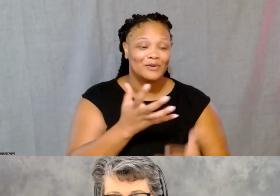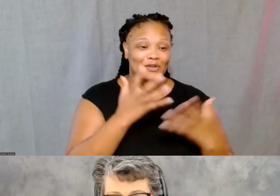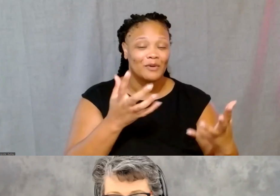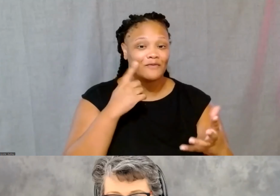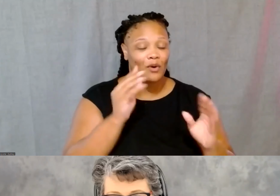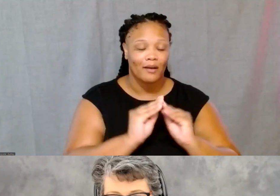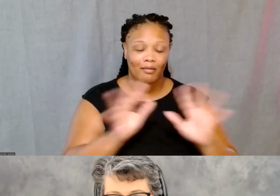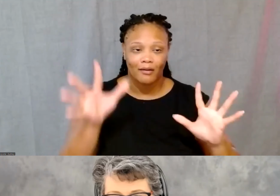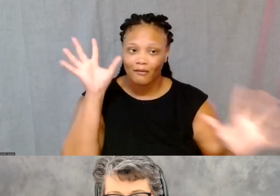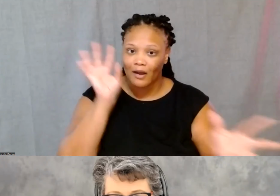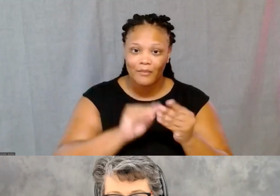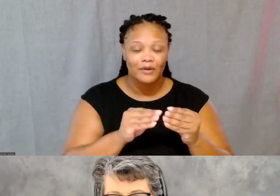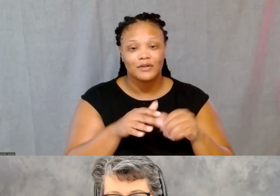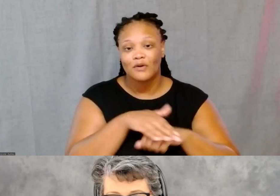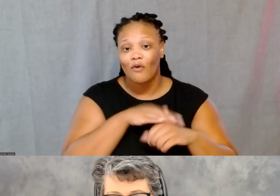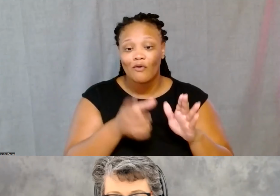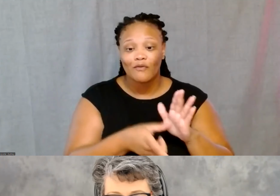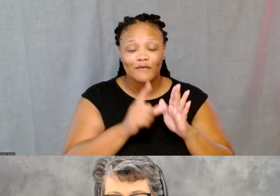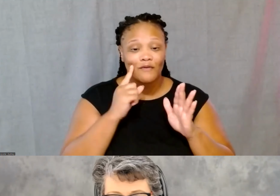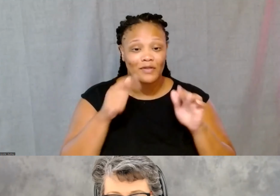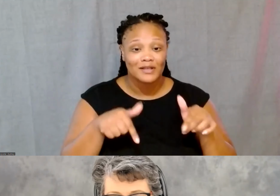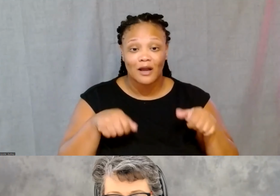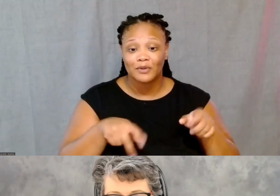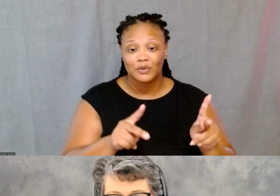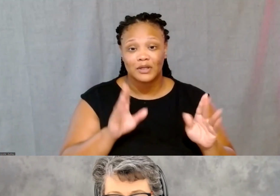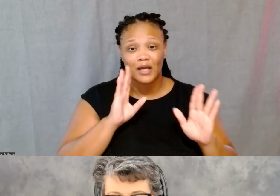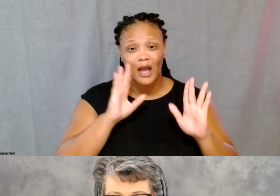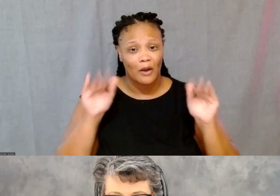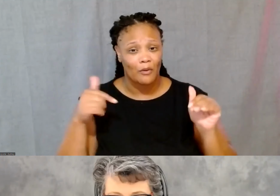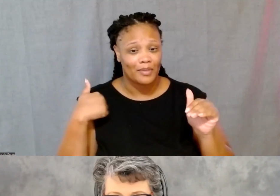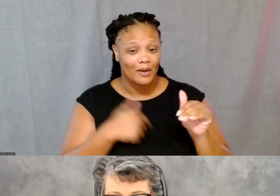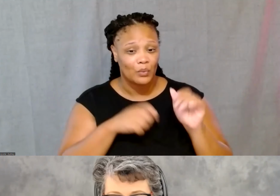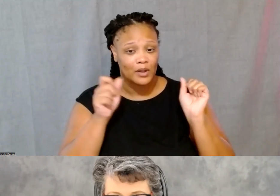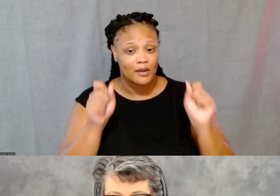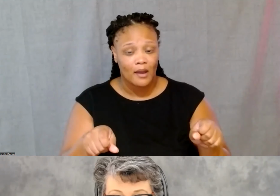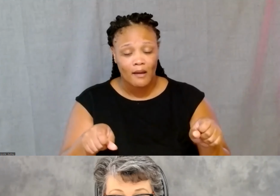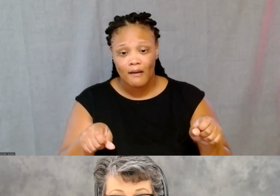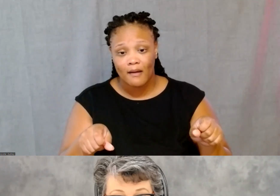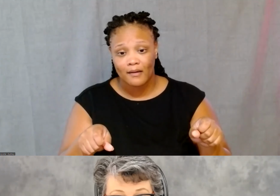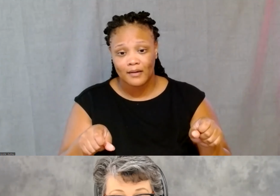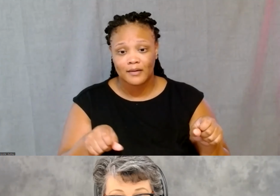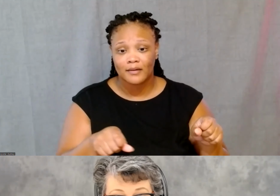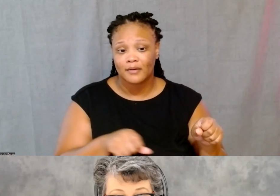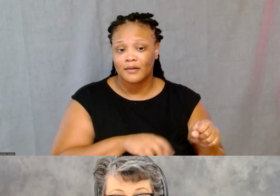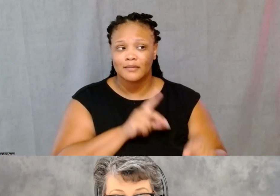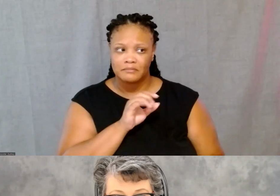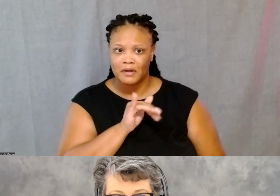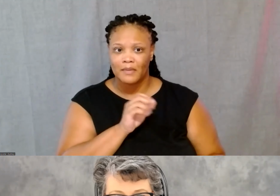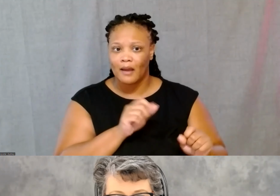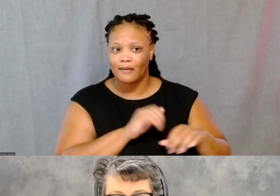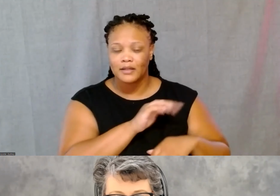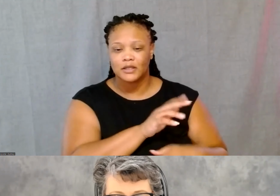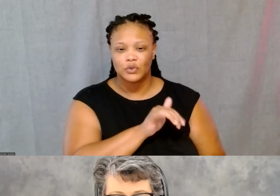comprehensive overview of this funding opportunity. And I hope that we can, and Debbie, yeah, I can send you the link. I have it